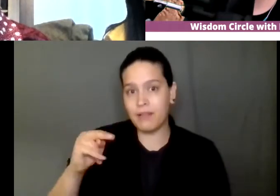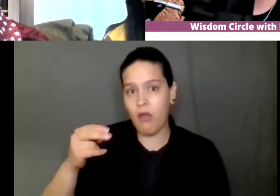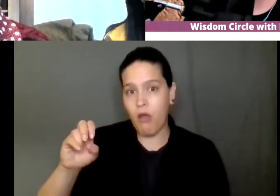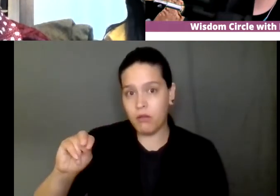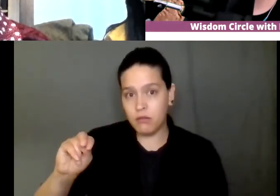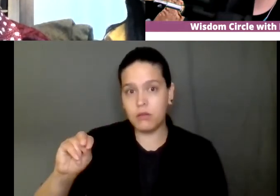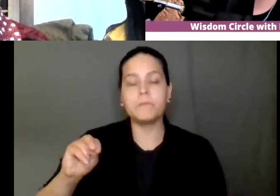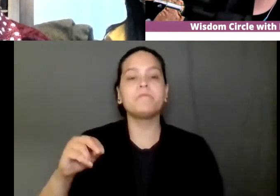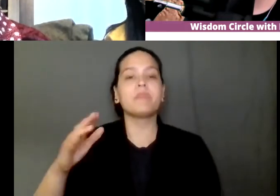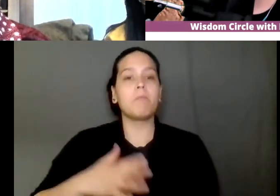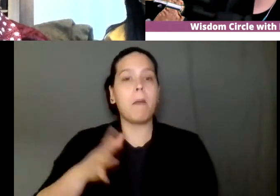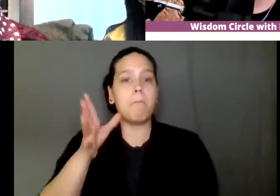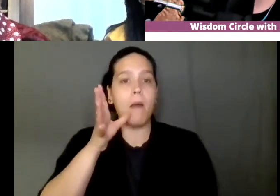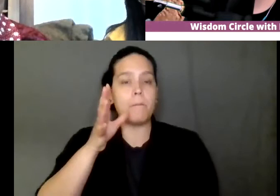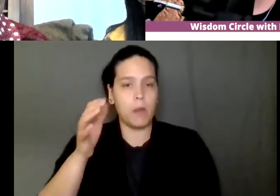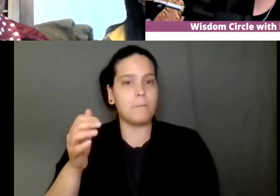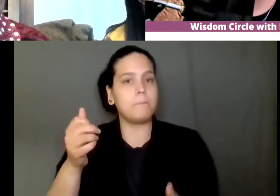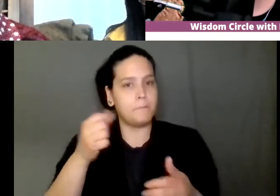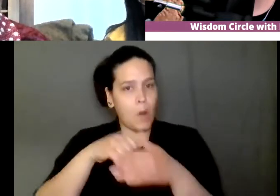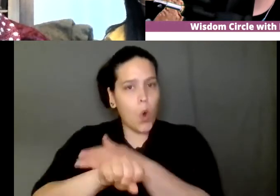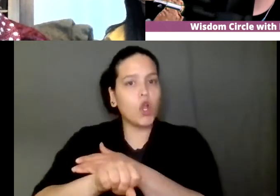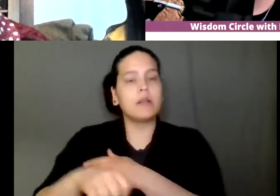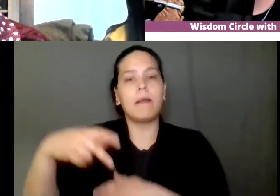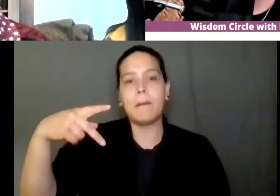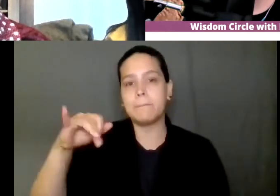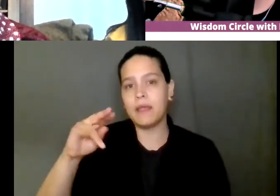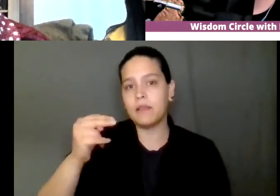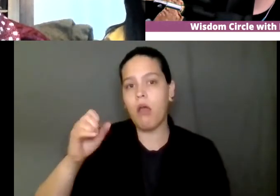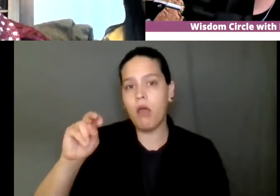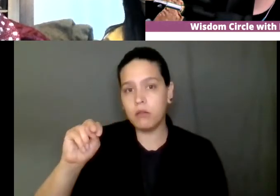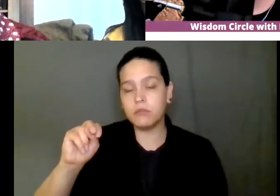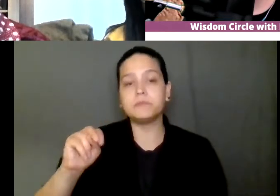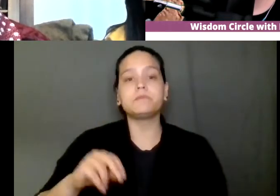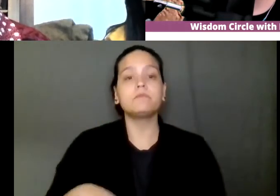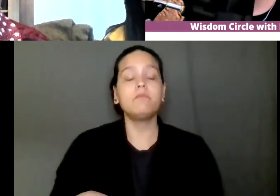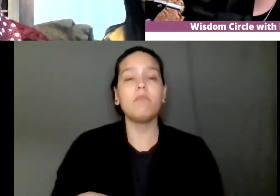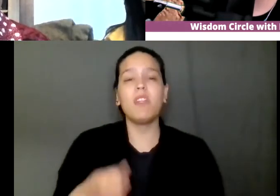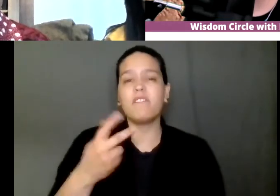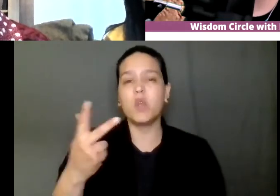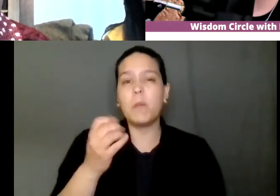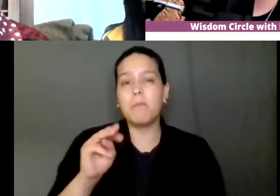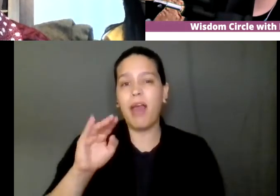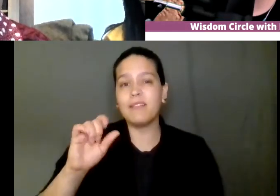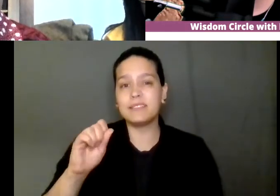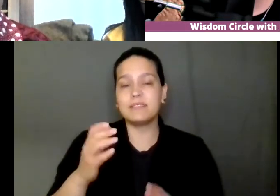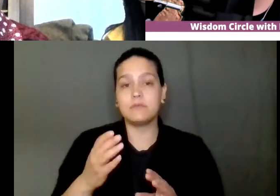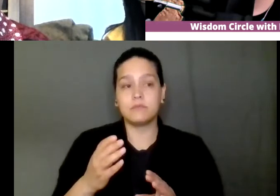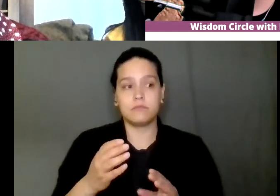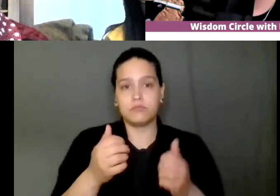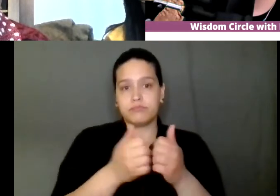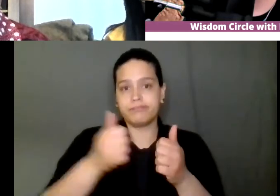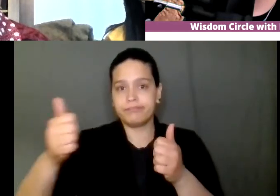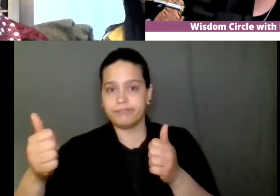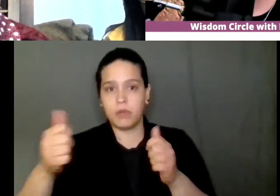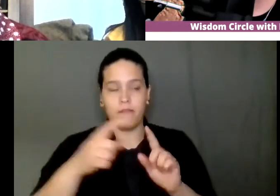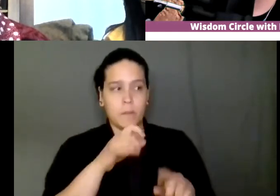was born in Pinon, just a couple of miles from, that's where my grandpa's family was from Pinon. And that's the family